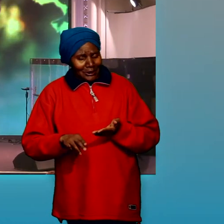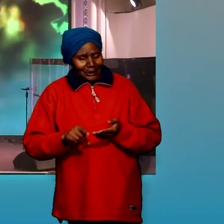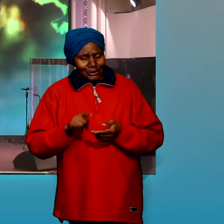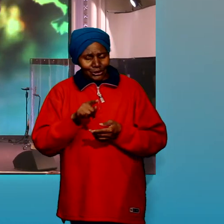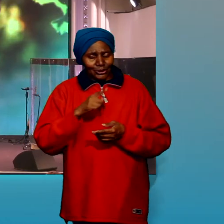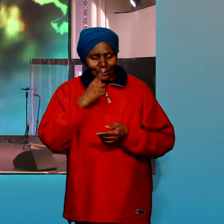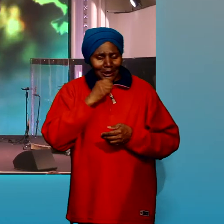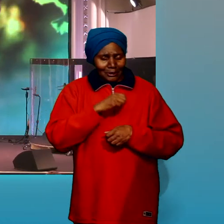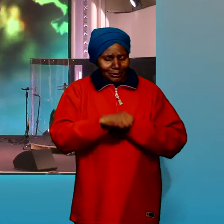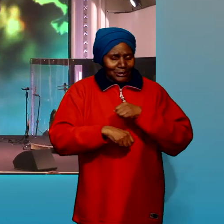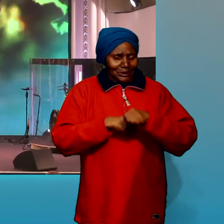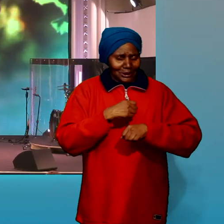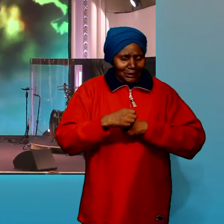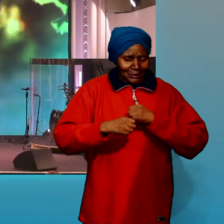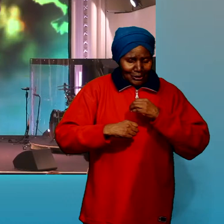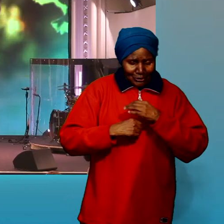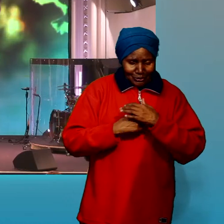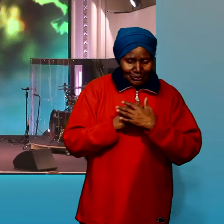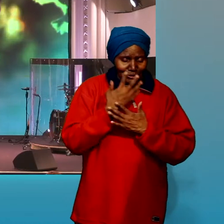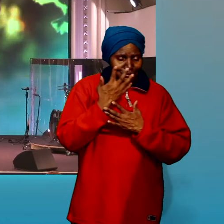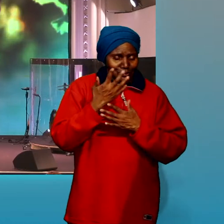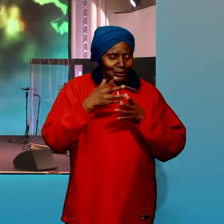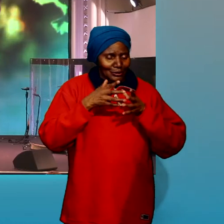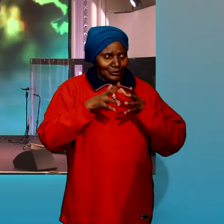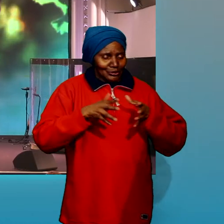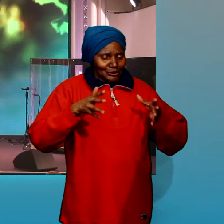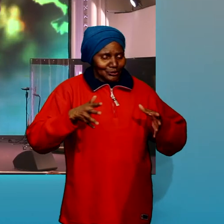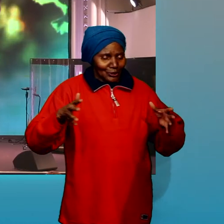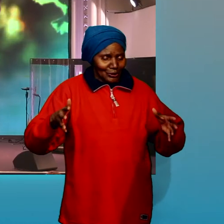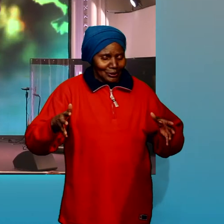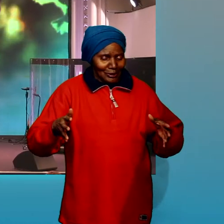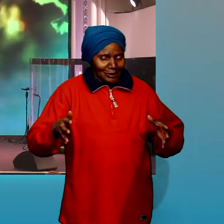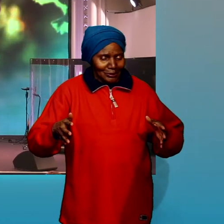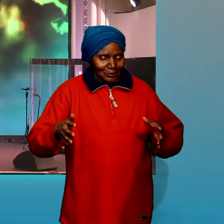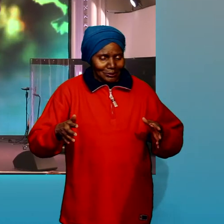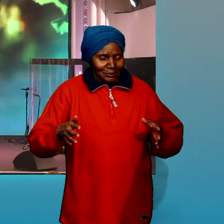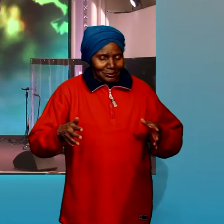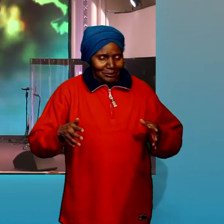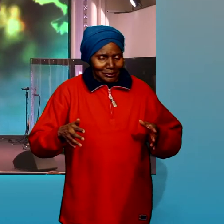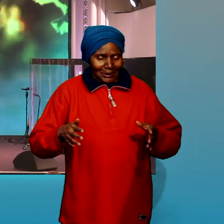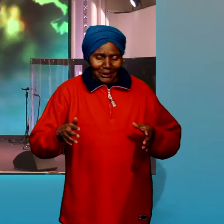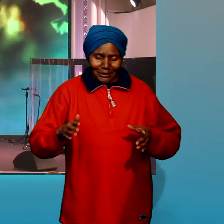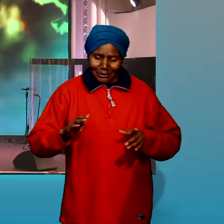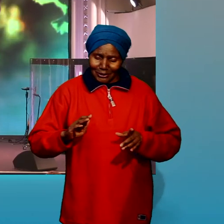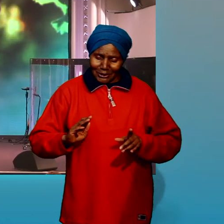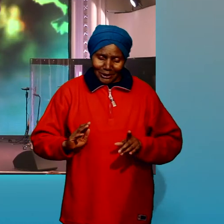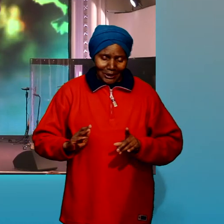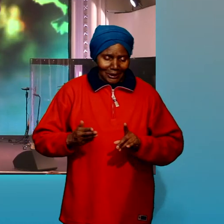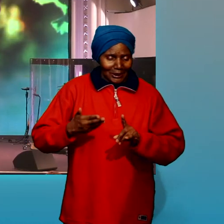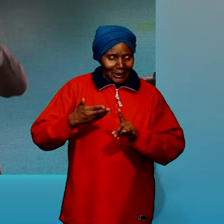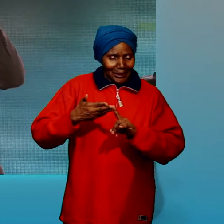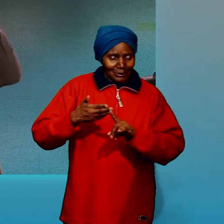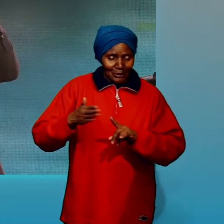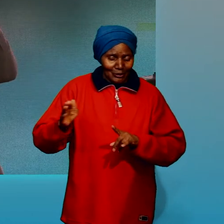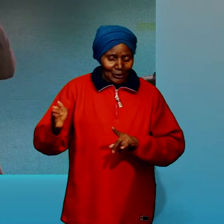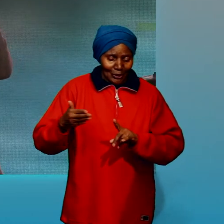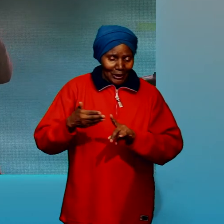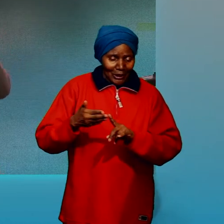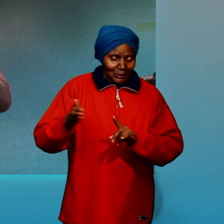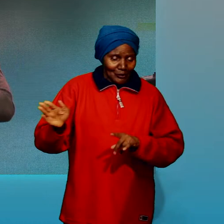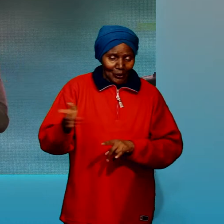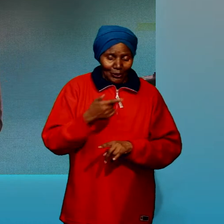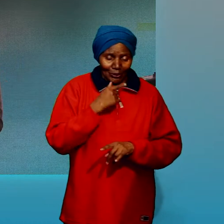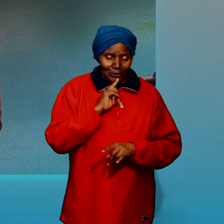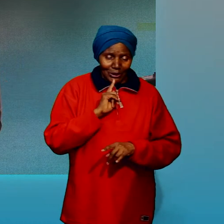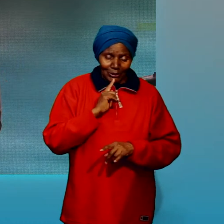fruitful season of your life. And the goal of every person who declares Jesus